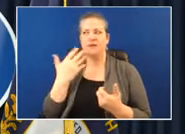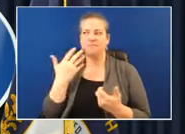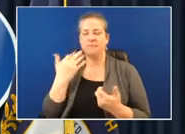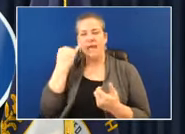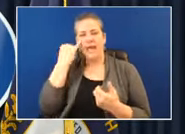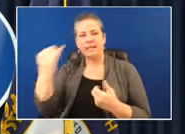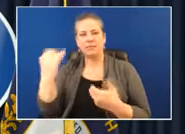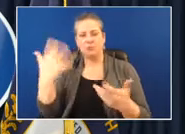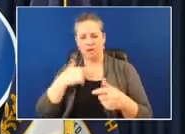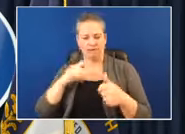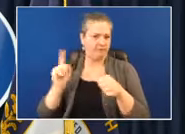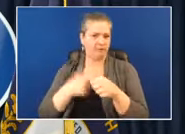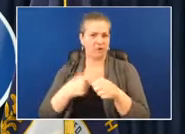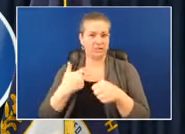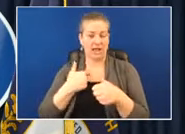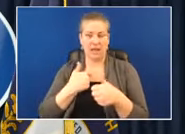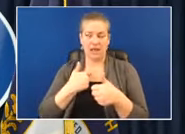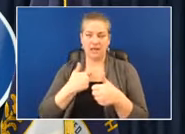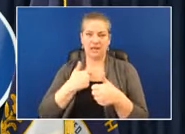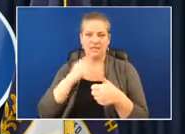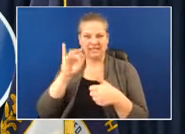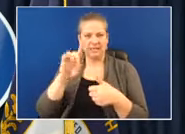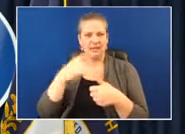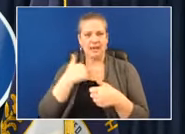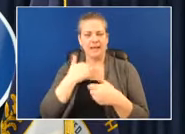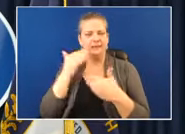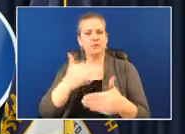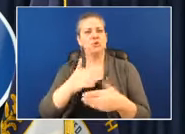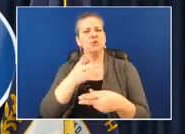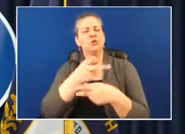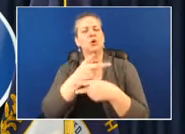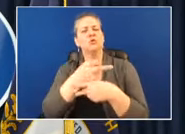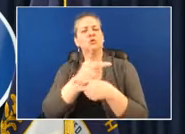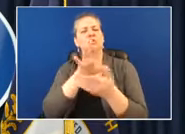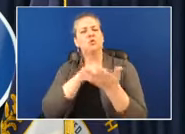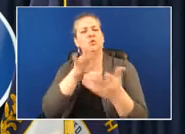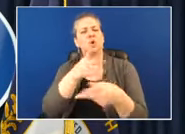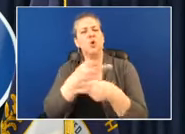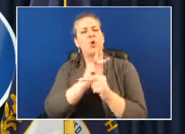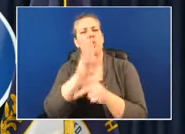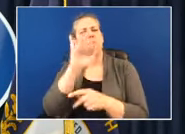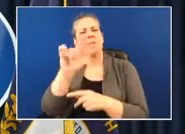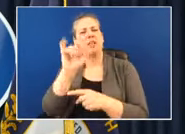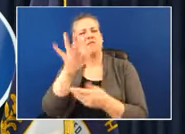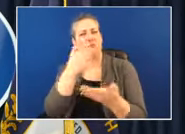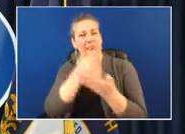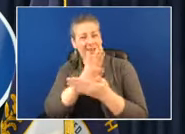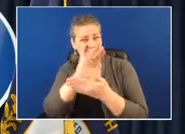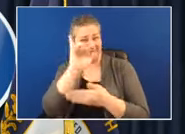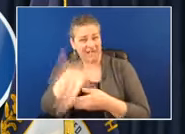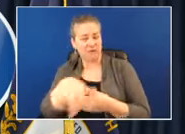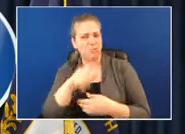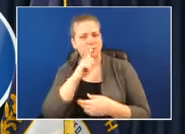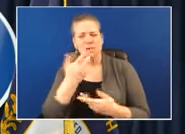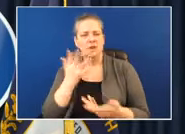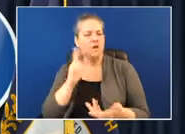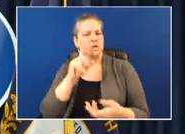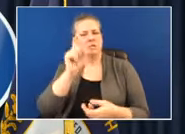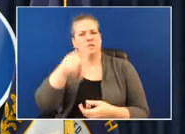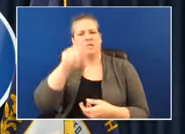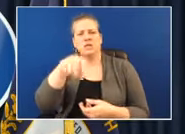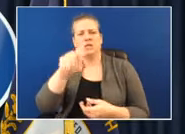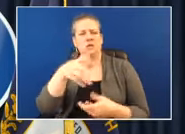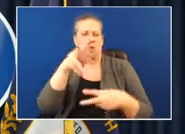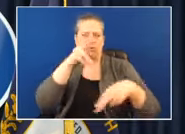of the Student Loan Borrowers Bill of Rights. These are long overdue ideas, such as requiring careful oversight of